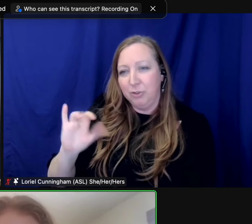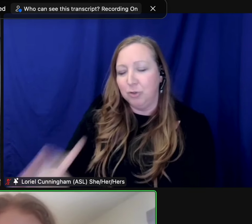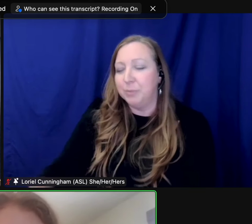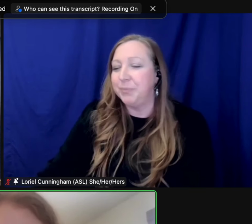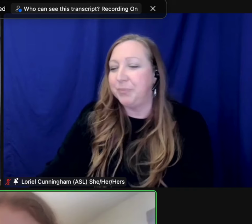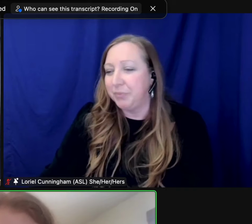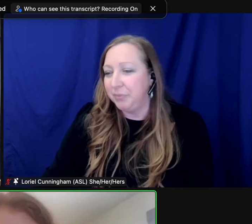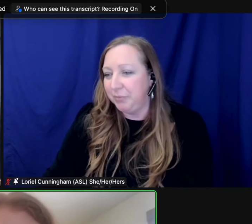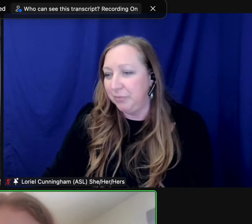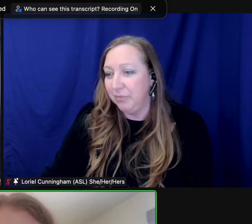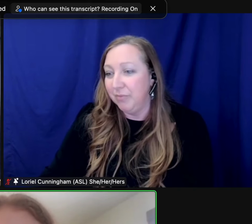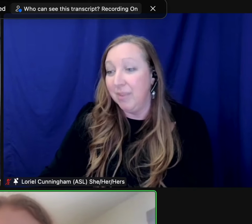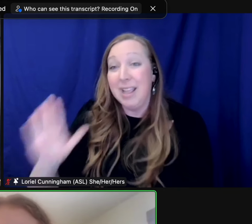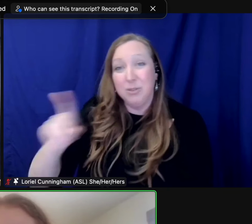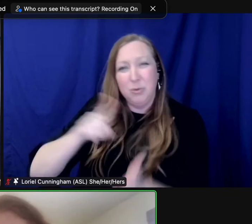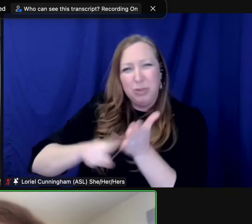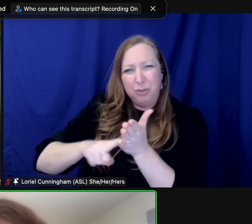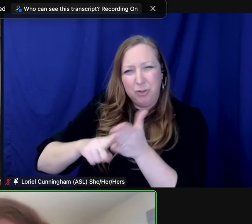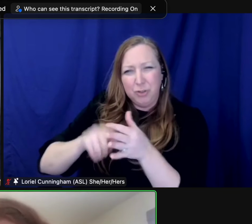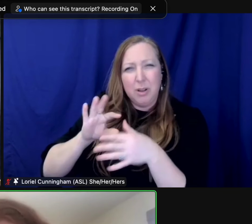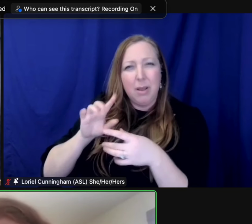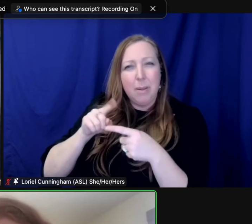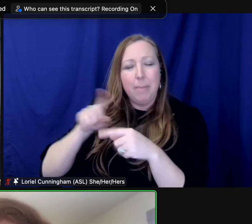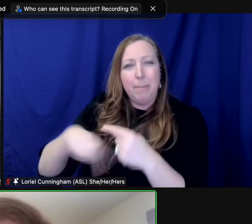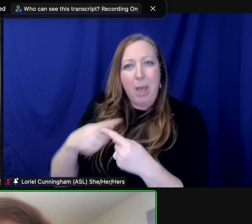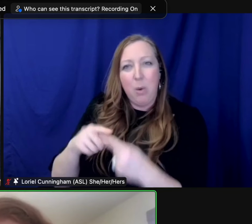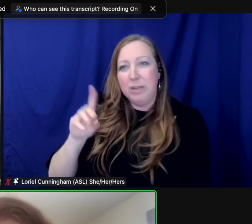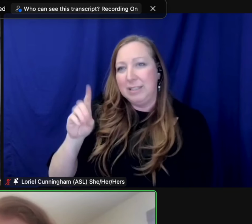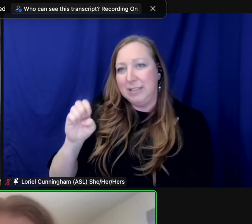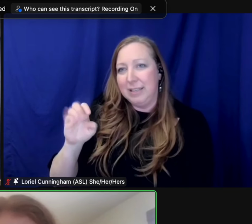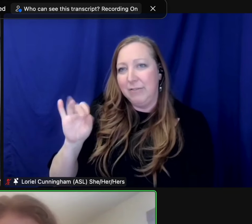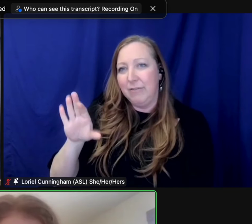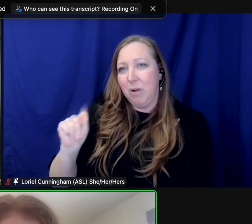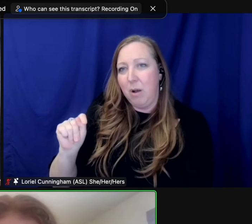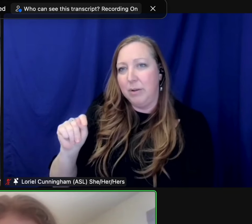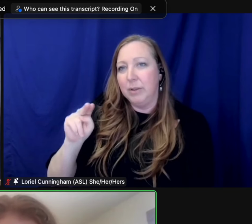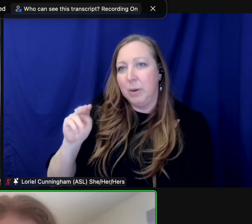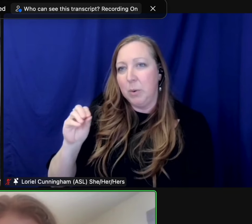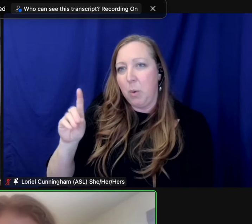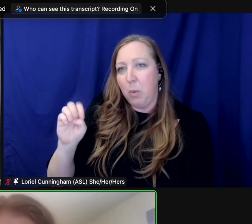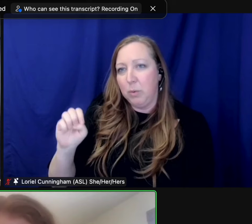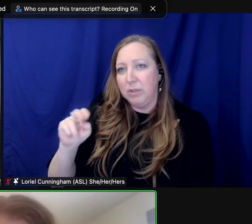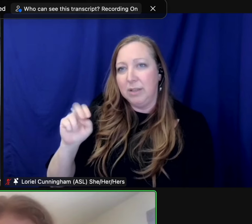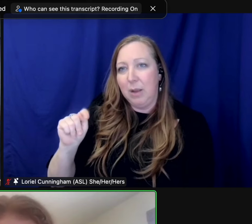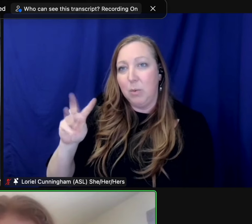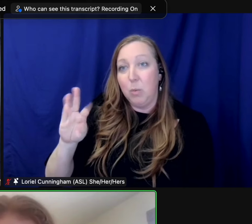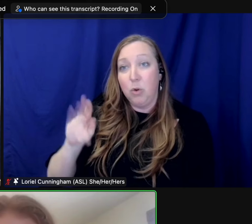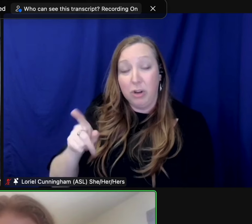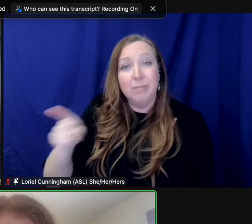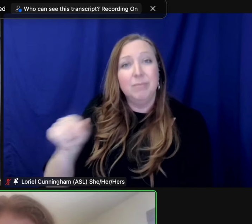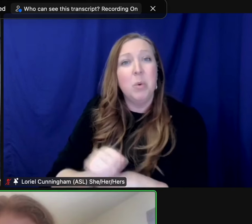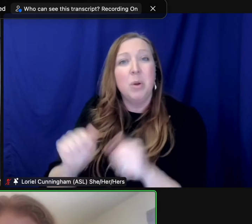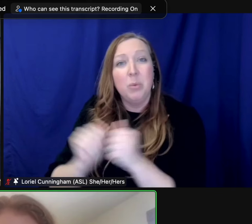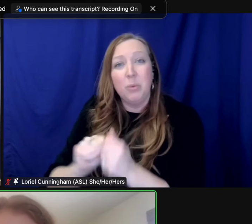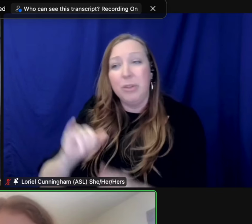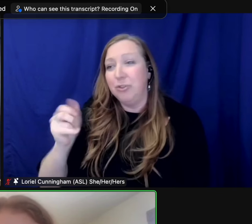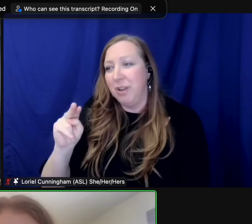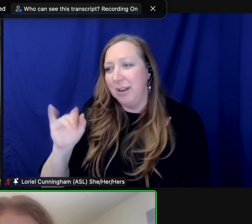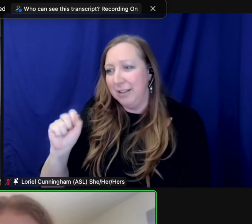memories in the default mode network. He built upon this work in a postdoctoral fellowship at Johns Hopkins University, working with Janice Chen and Chris